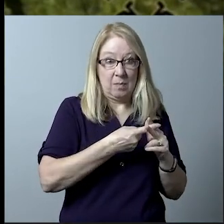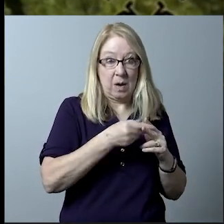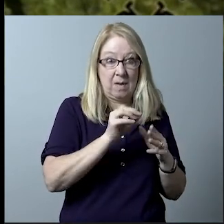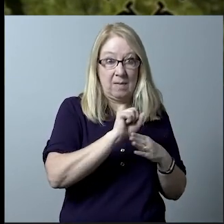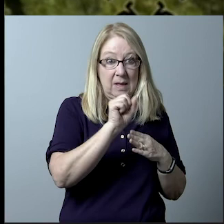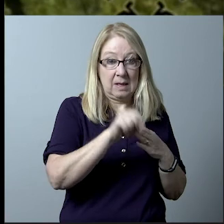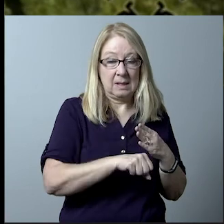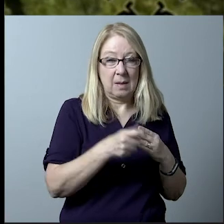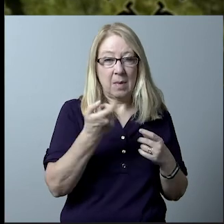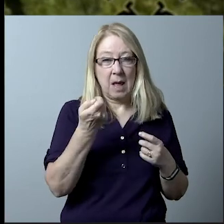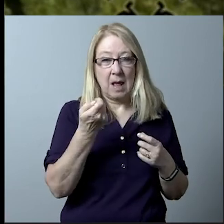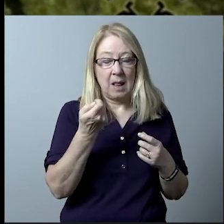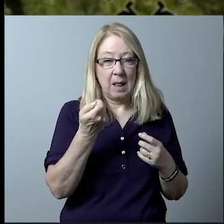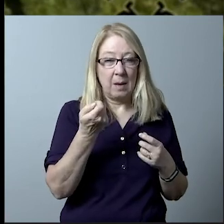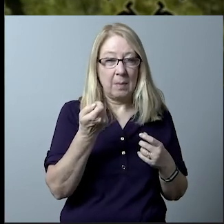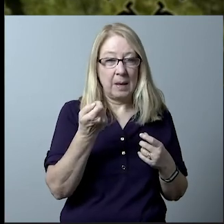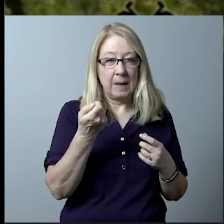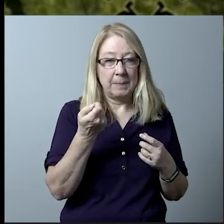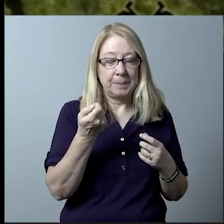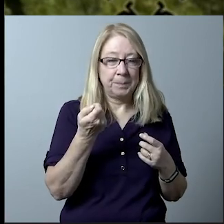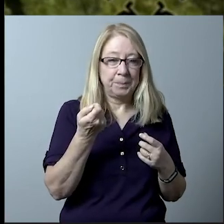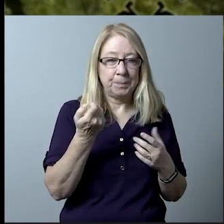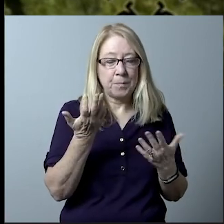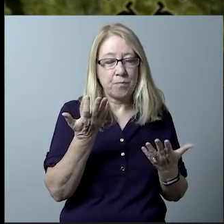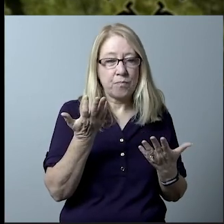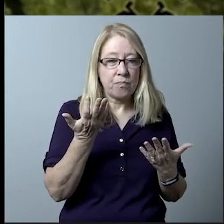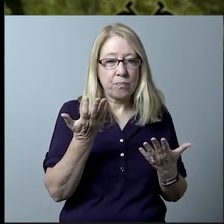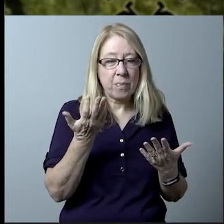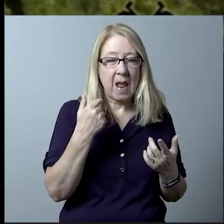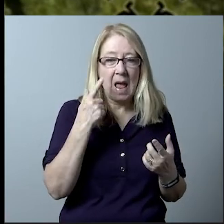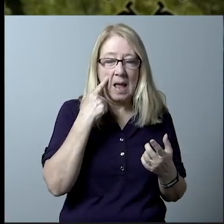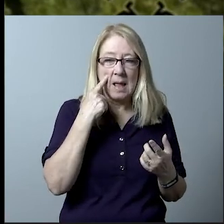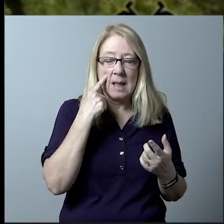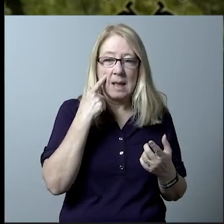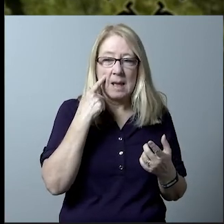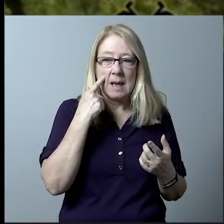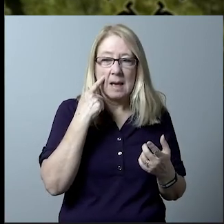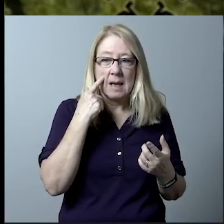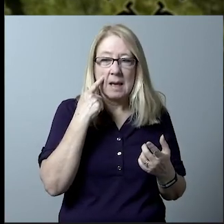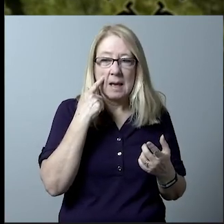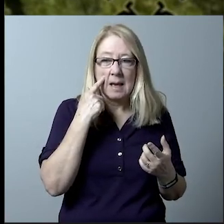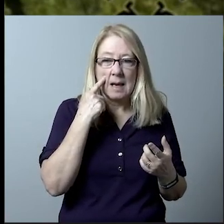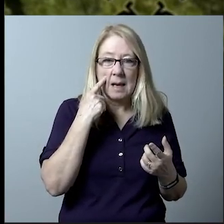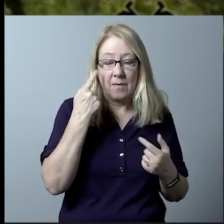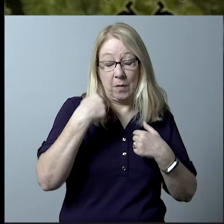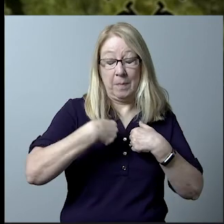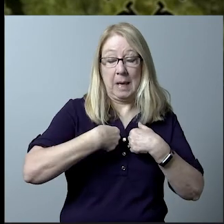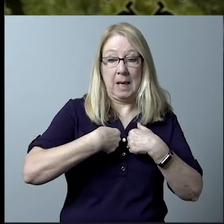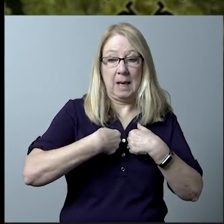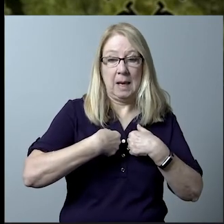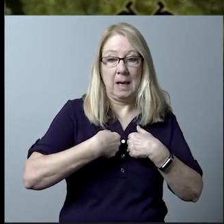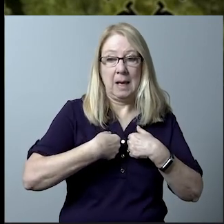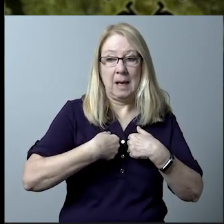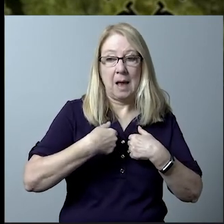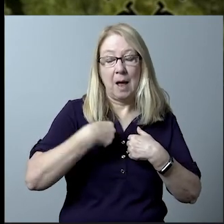saw at the start of the semester a little bit of I think that there were definitely,